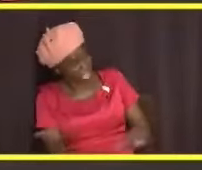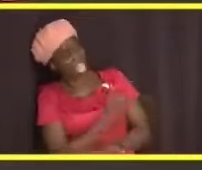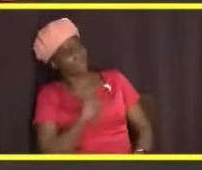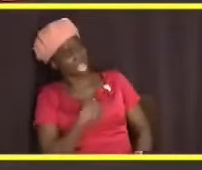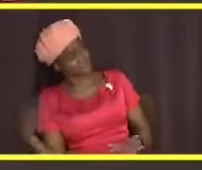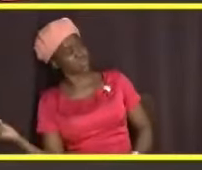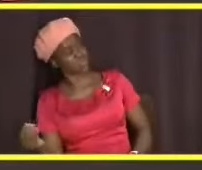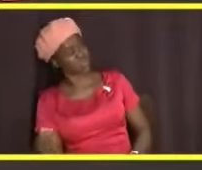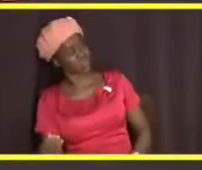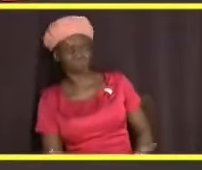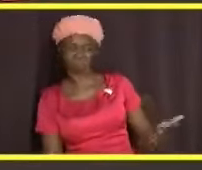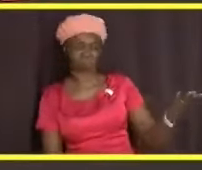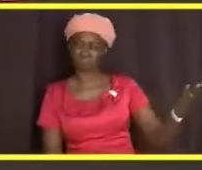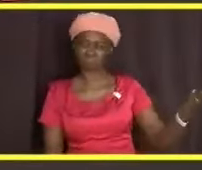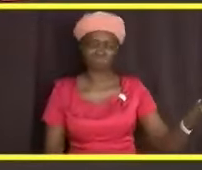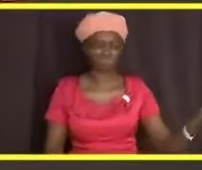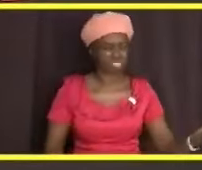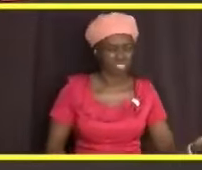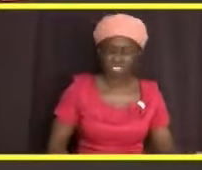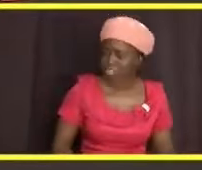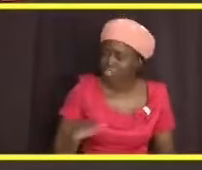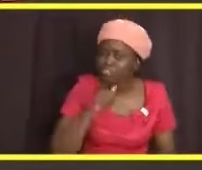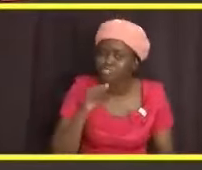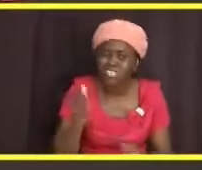It's not just anybody who can use the name.